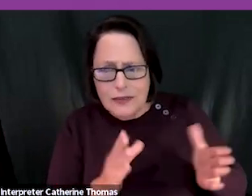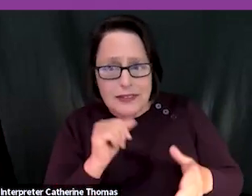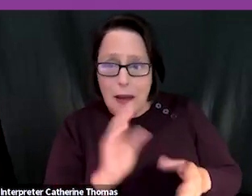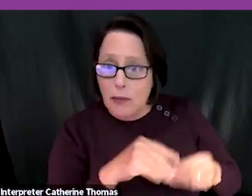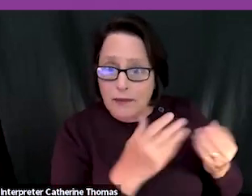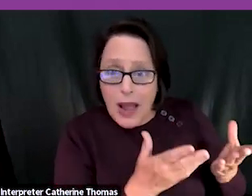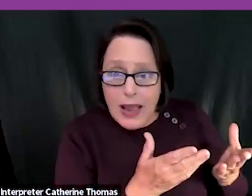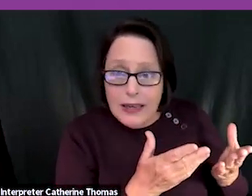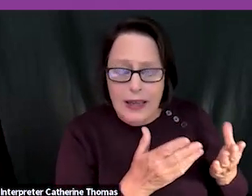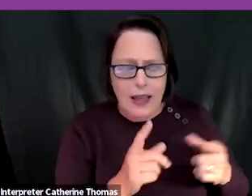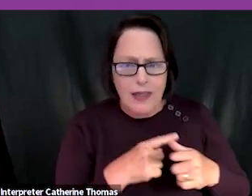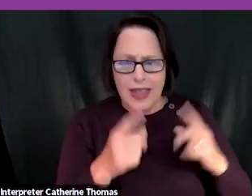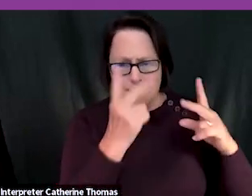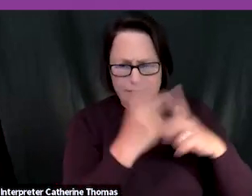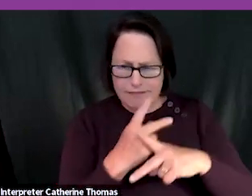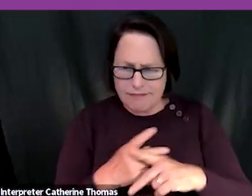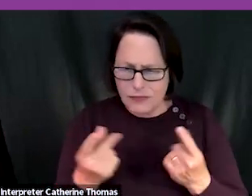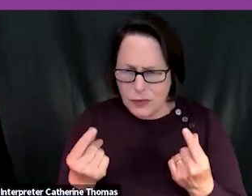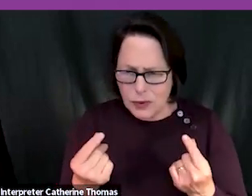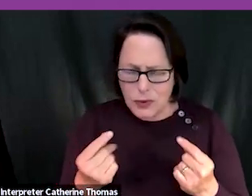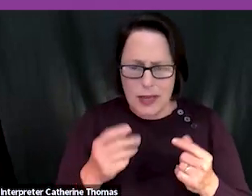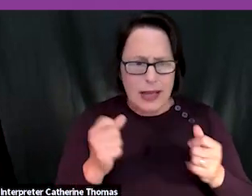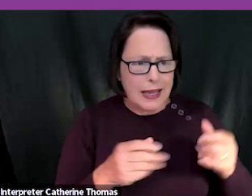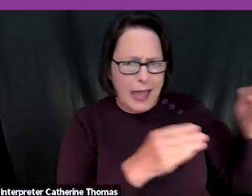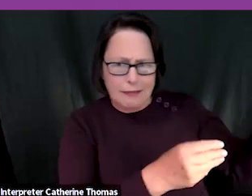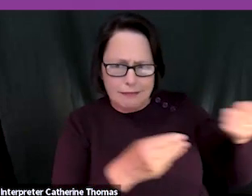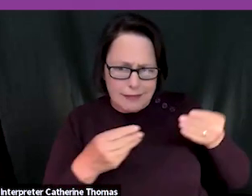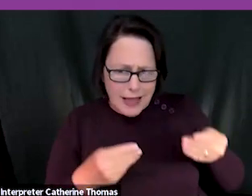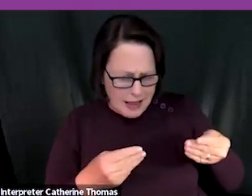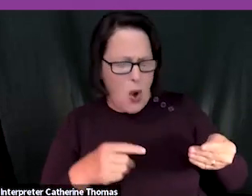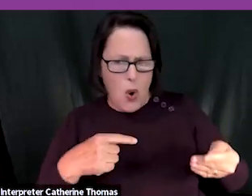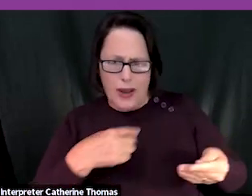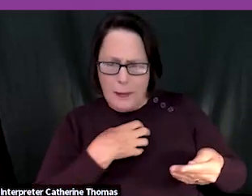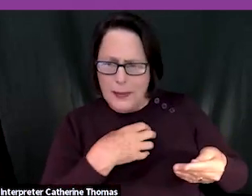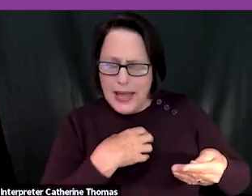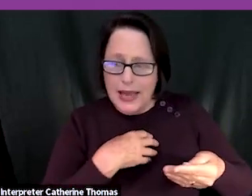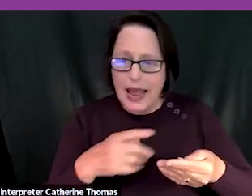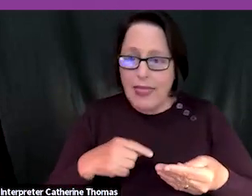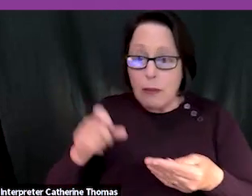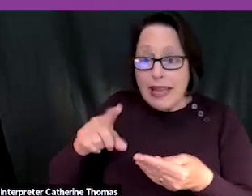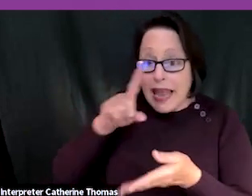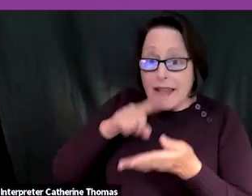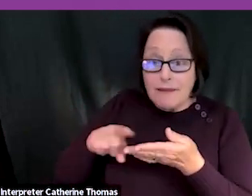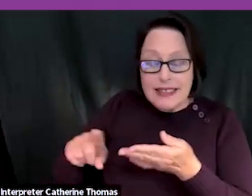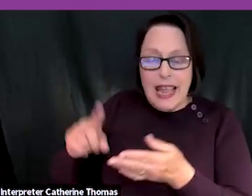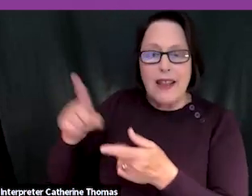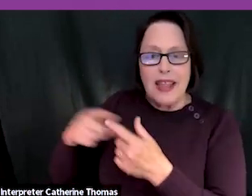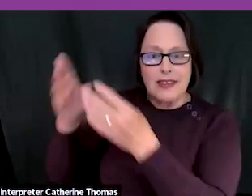and to take these complaints and have a process for investigating and resolving